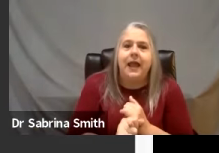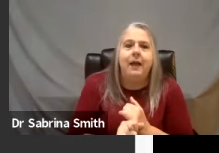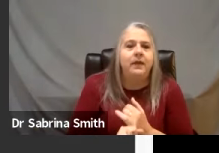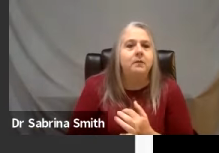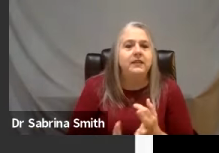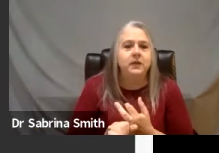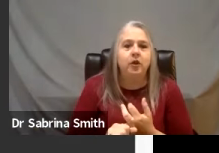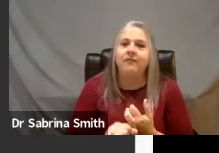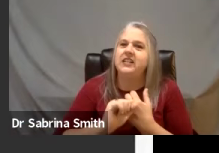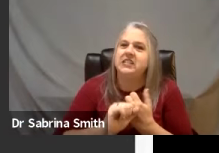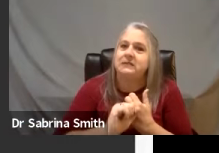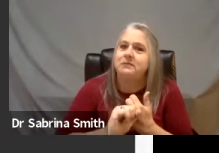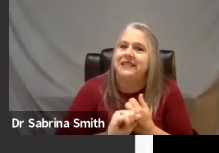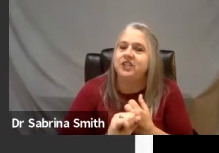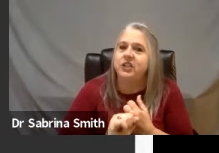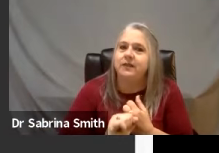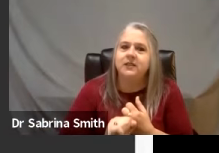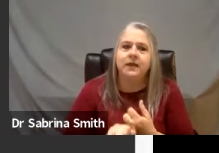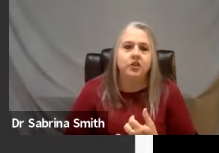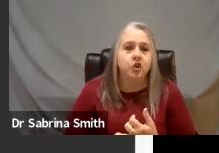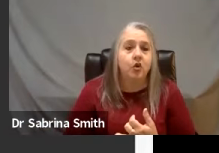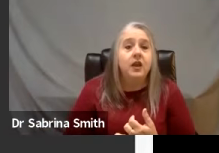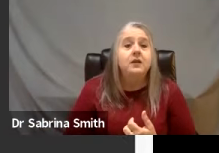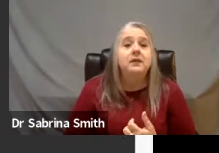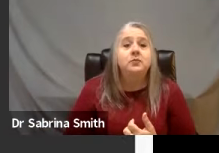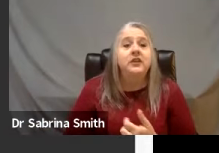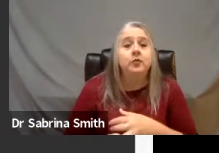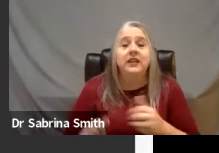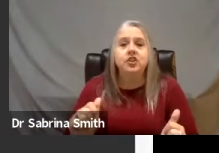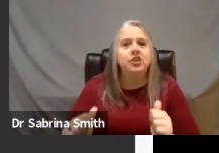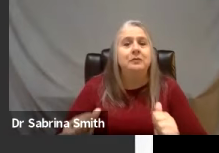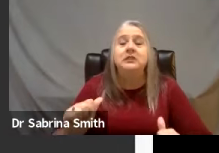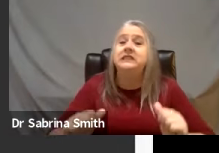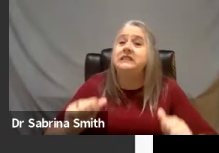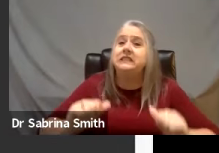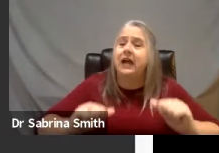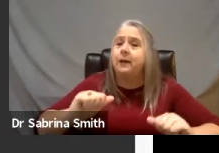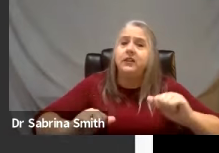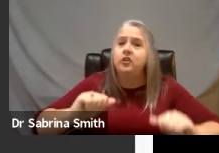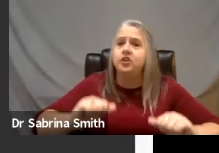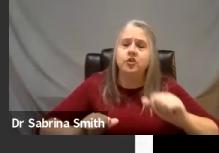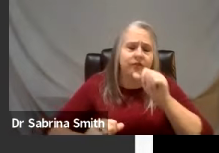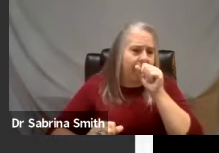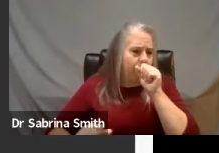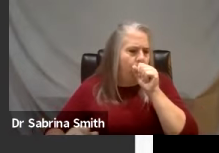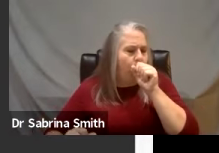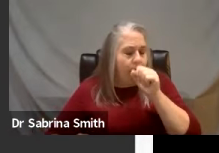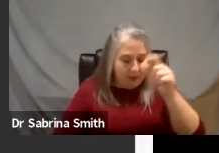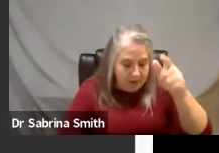making it happen. My speaker affect, I'm matching them. That's in my control. My spatial relationship, I'm a little unsure